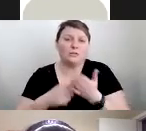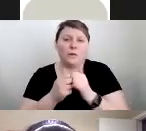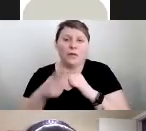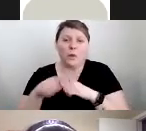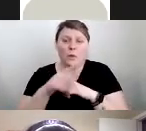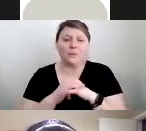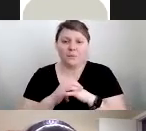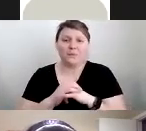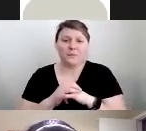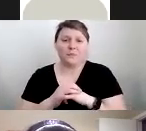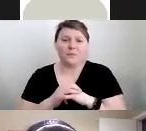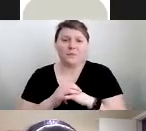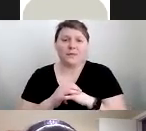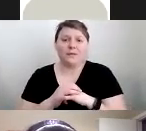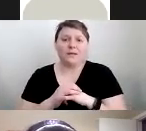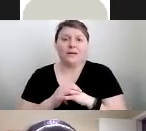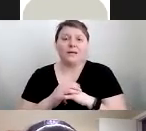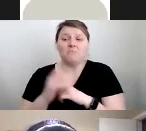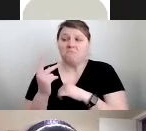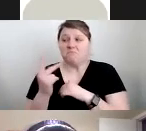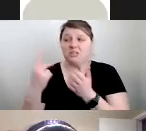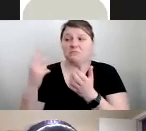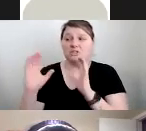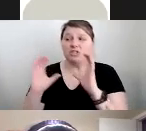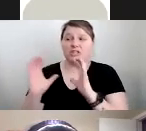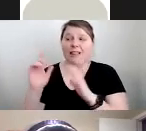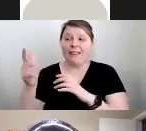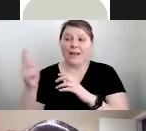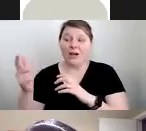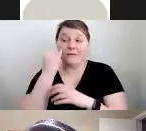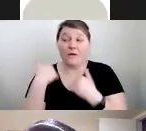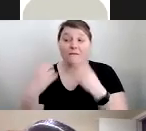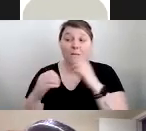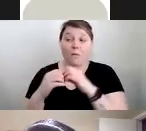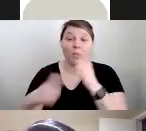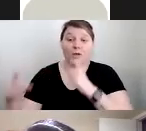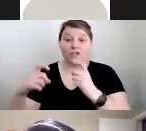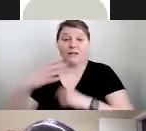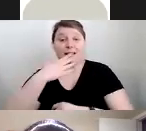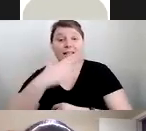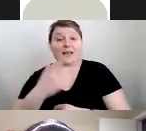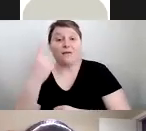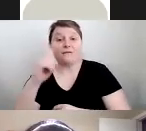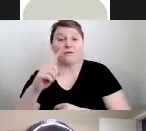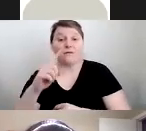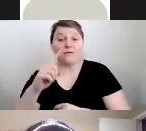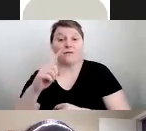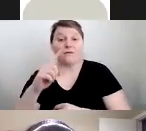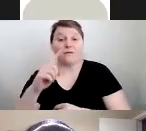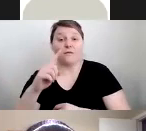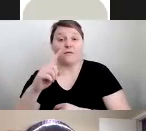Halsey. Let's talk offline if you've got more questions, and thank you for allowing me to do this